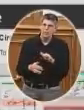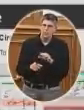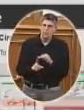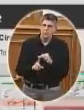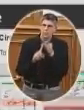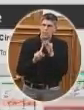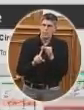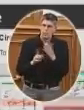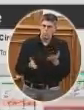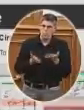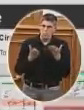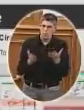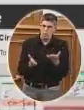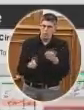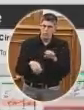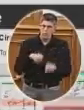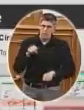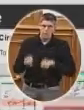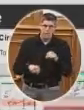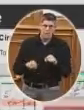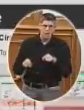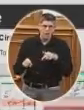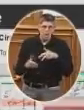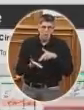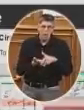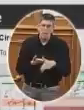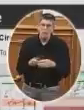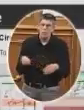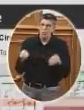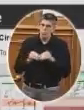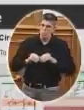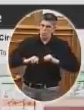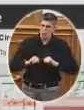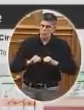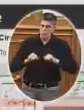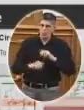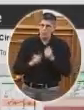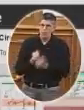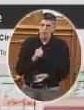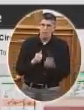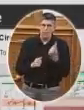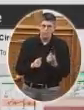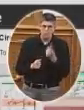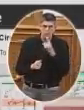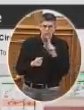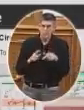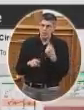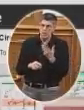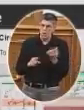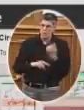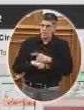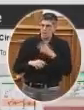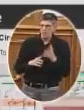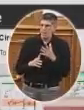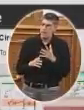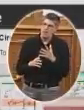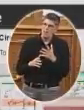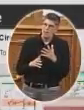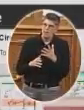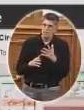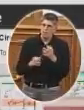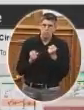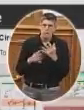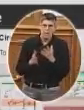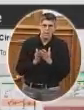propose. It gives more breathing room for everybody on those peak of peak race weekend days. The other opportunity